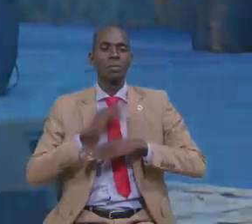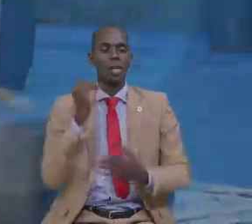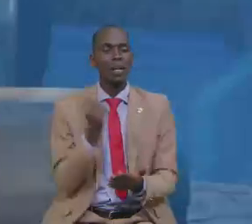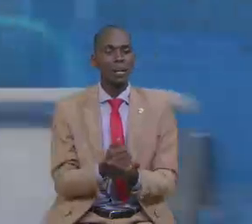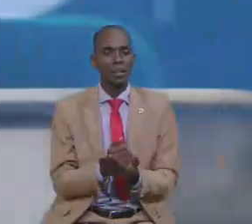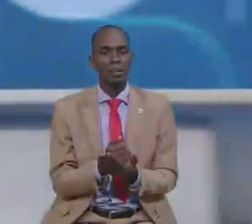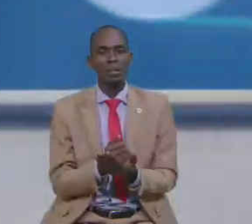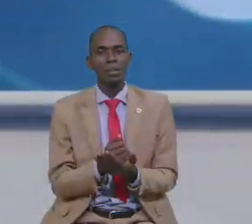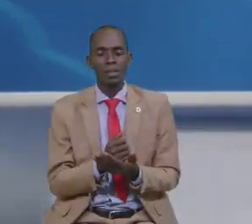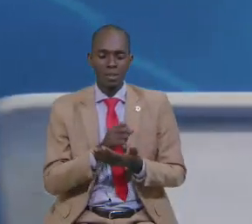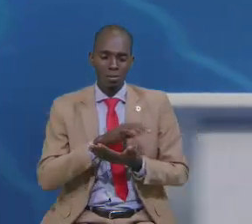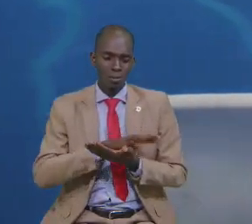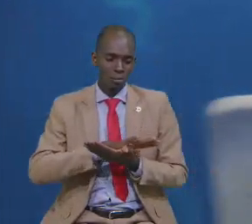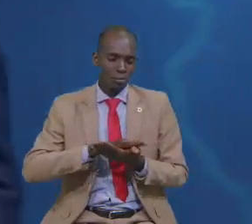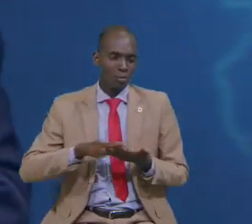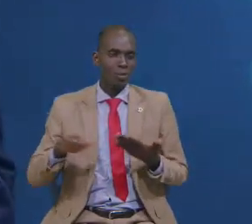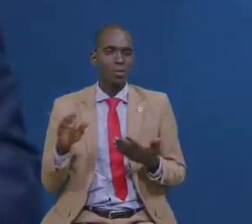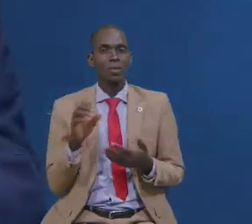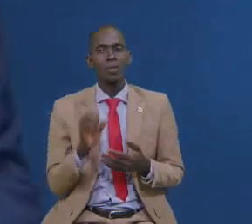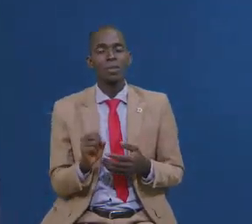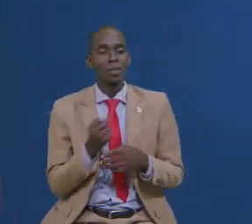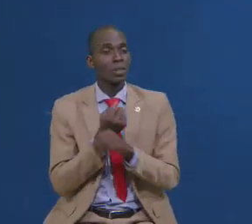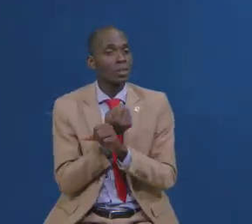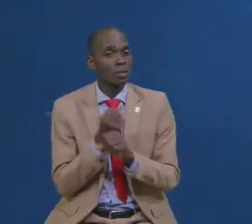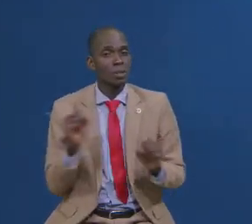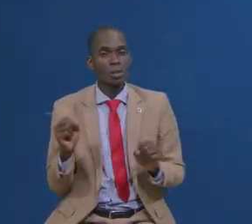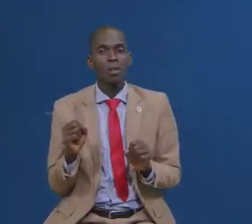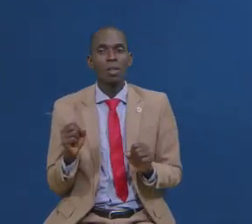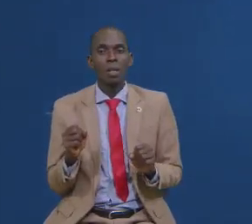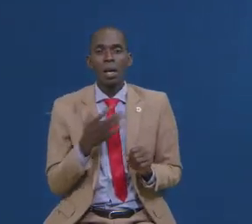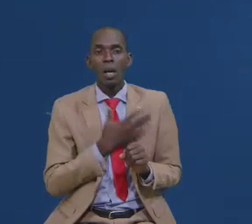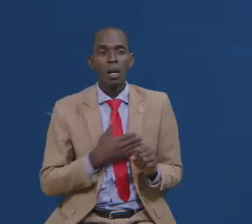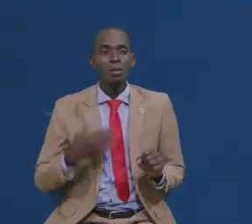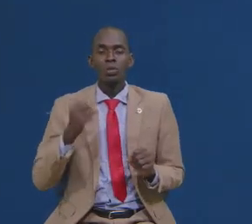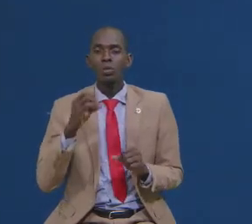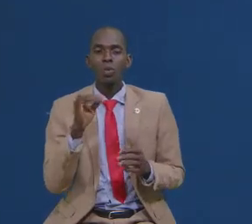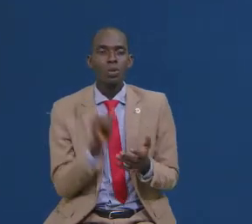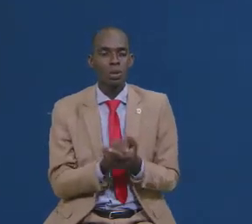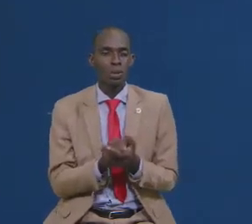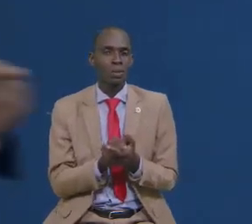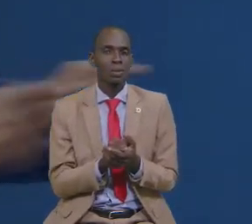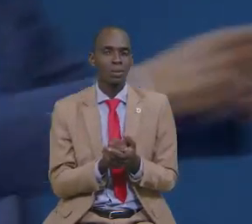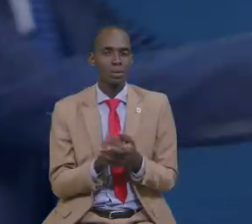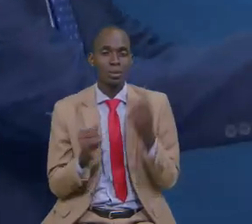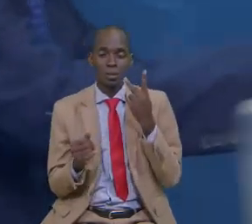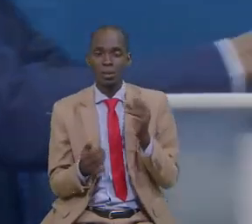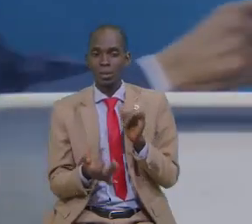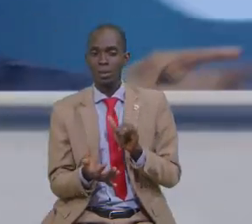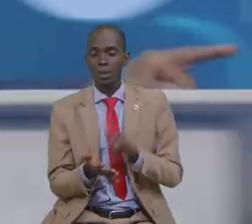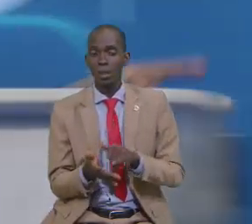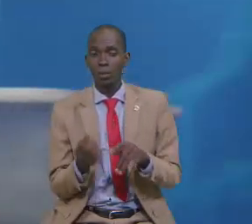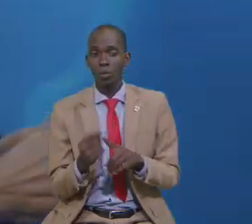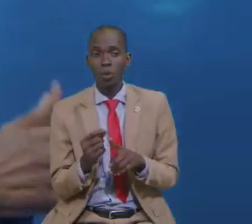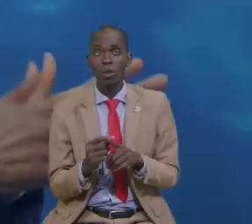saturation salvation and then you say so that look at that look at that he